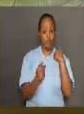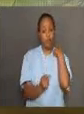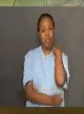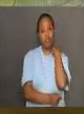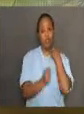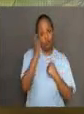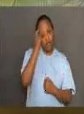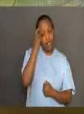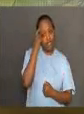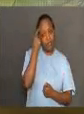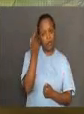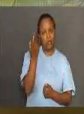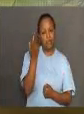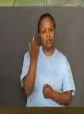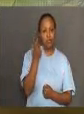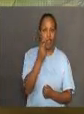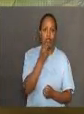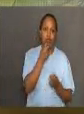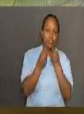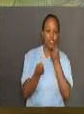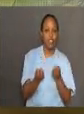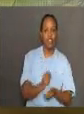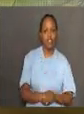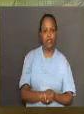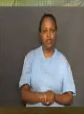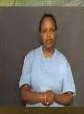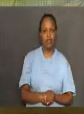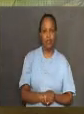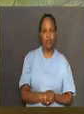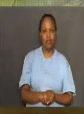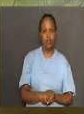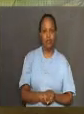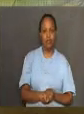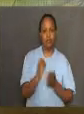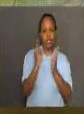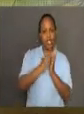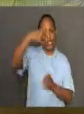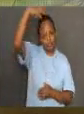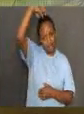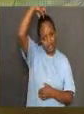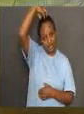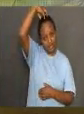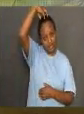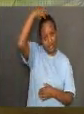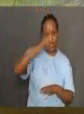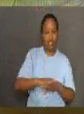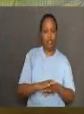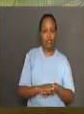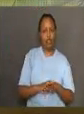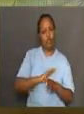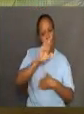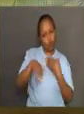punishment suitable for such a crime. The Constitution states that